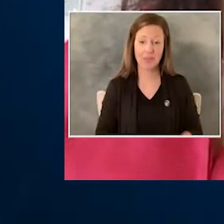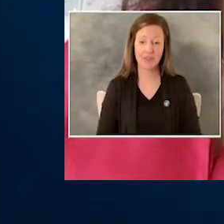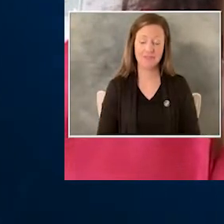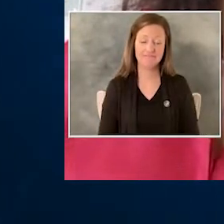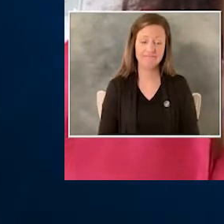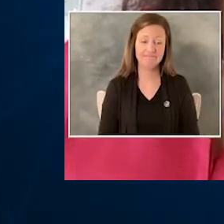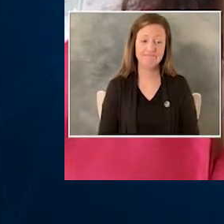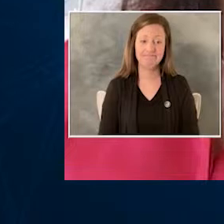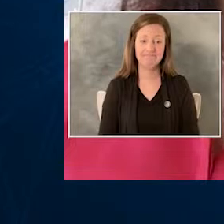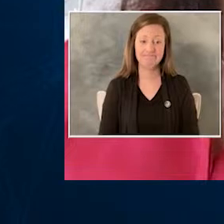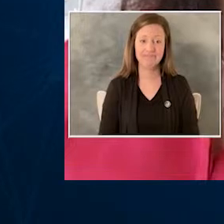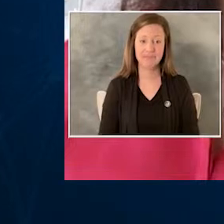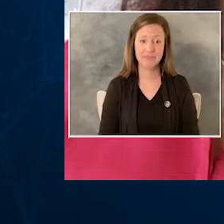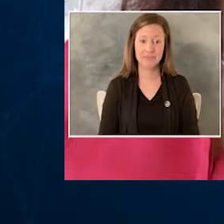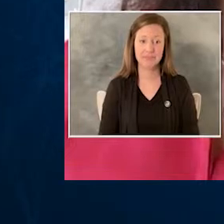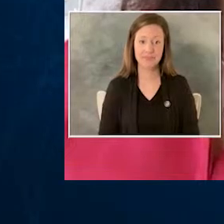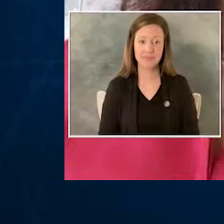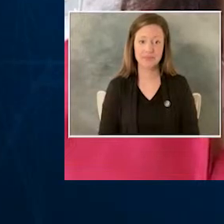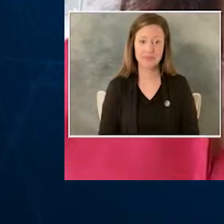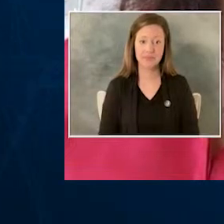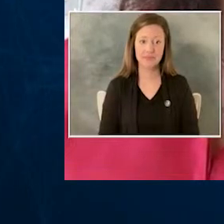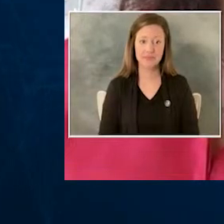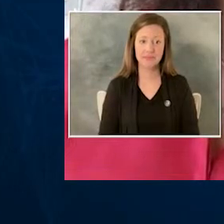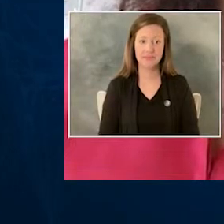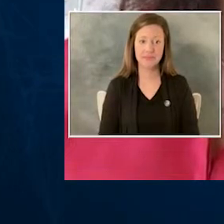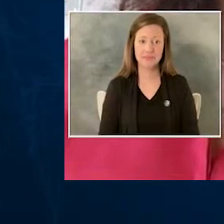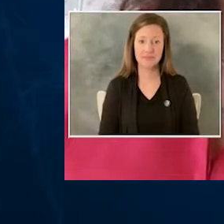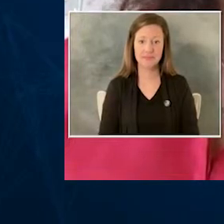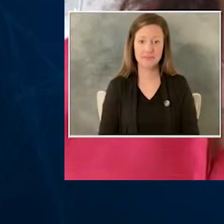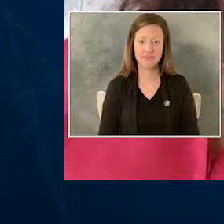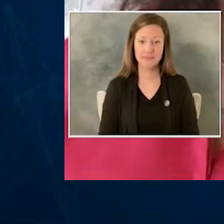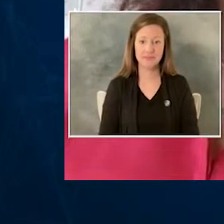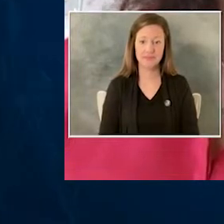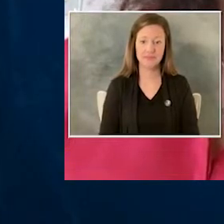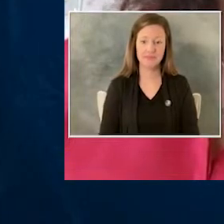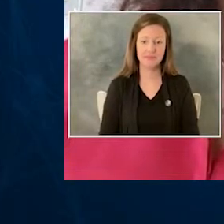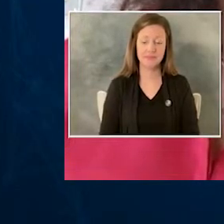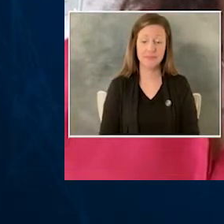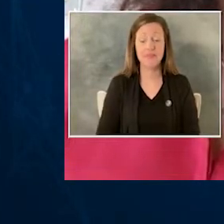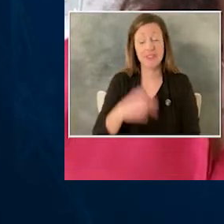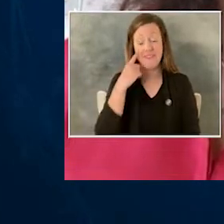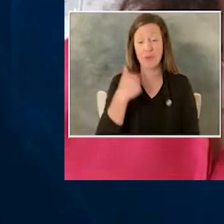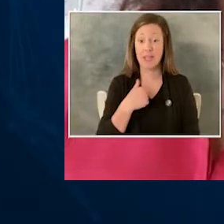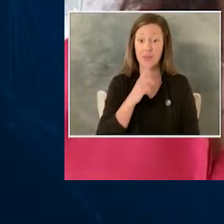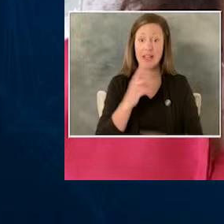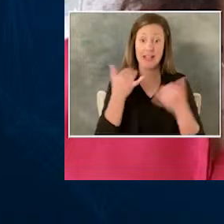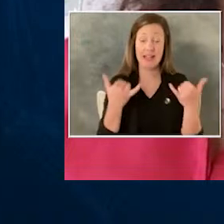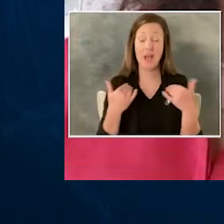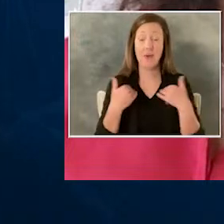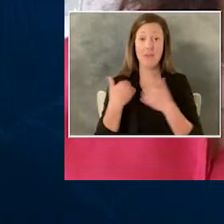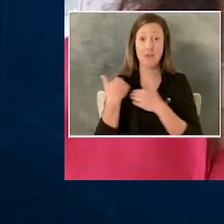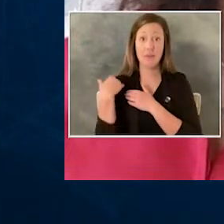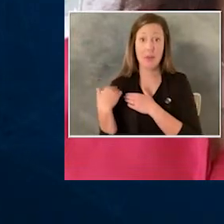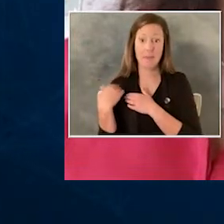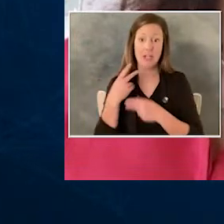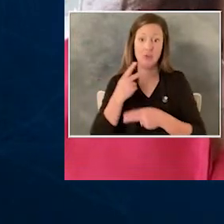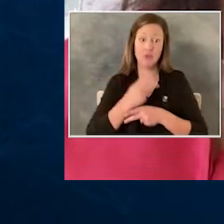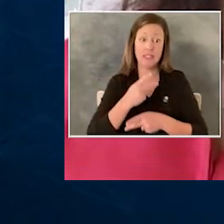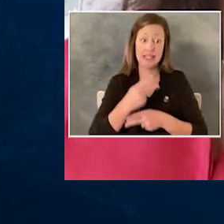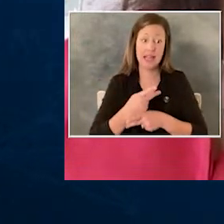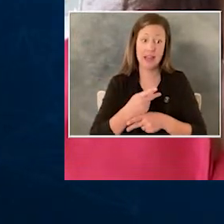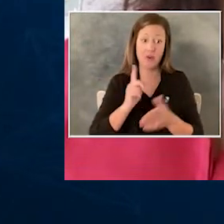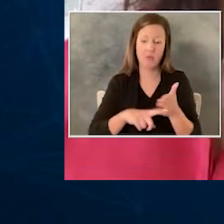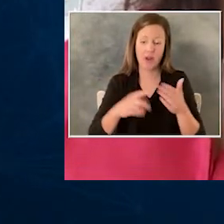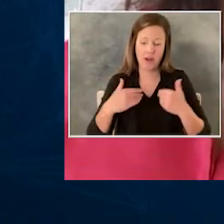just, you know, and that's the thing. For me, it's like now I have a responsibility to take care of what I